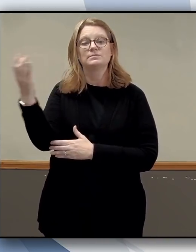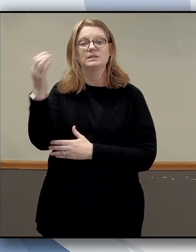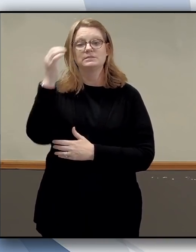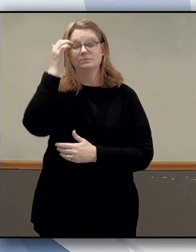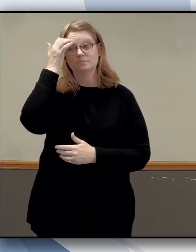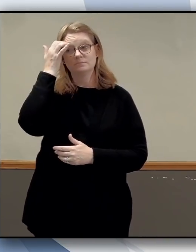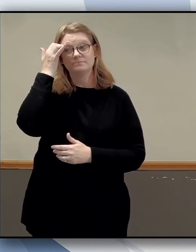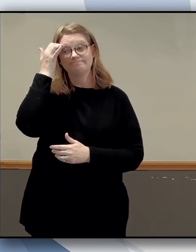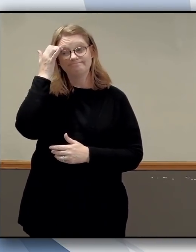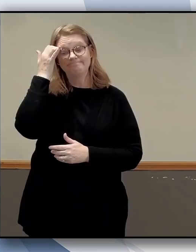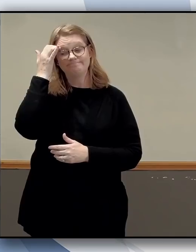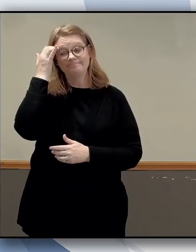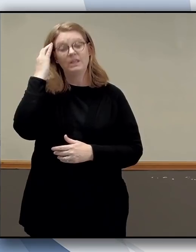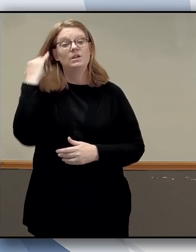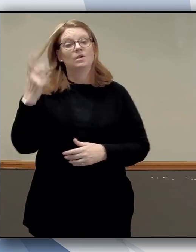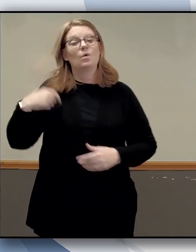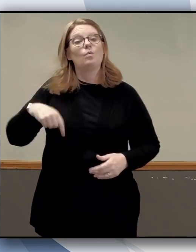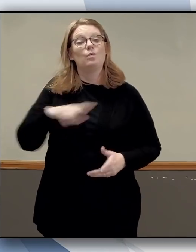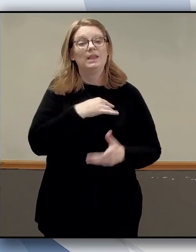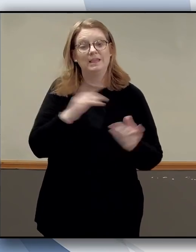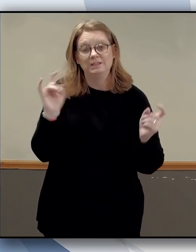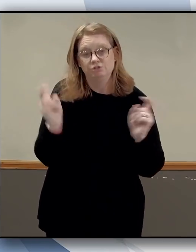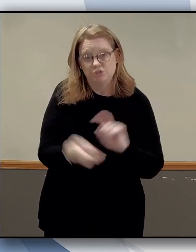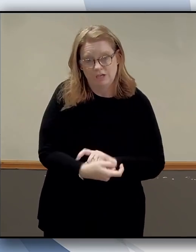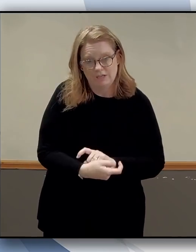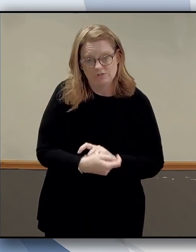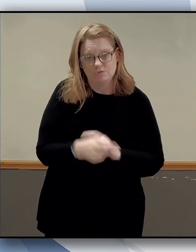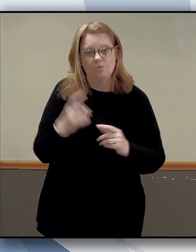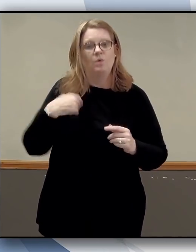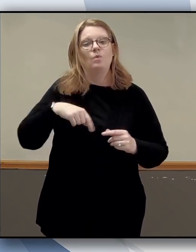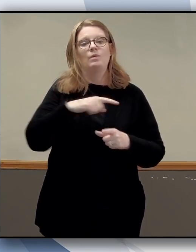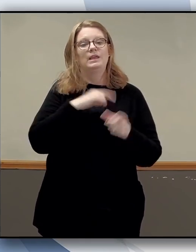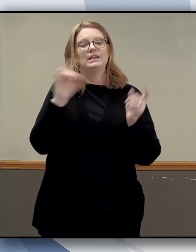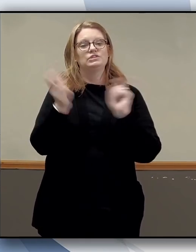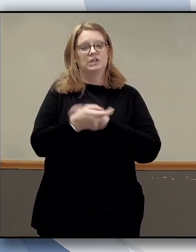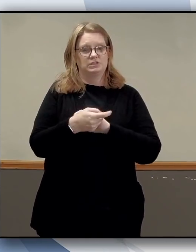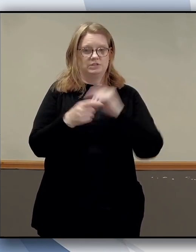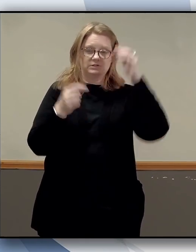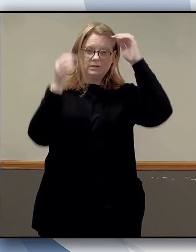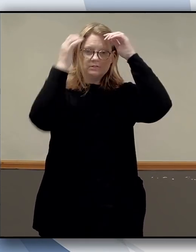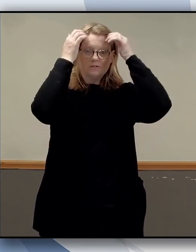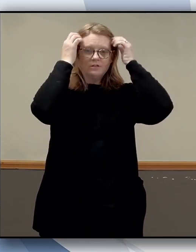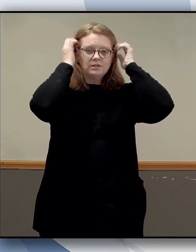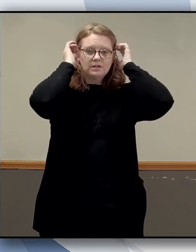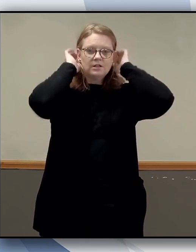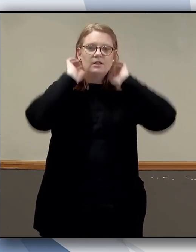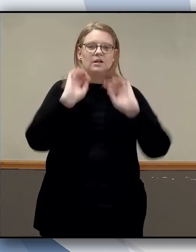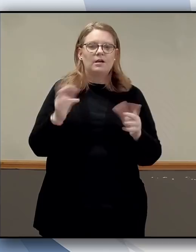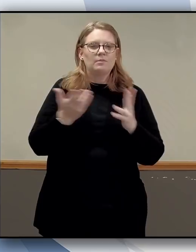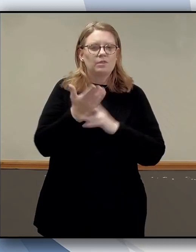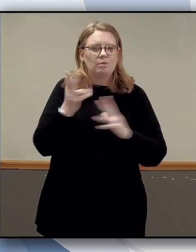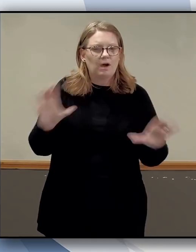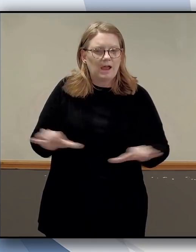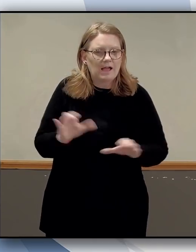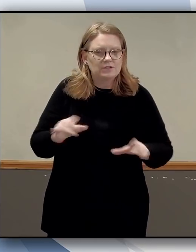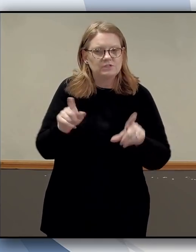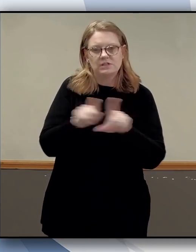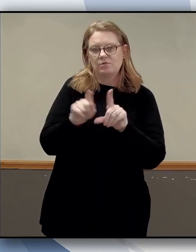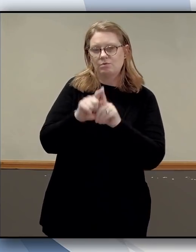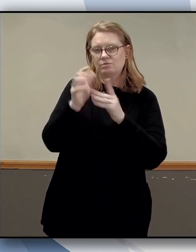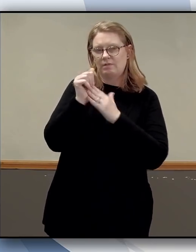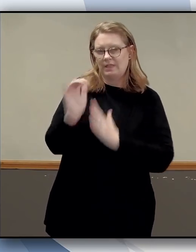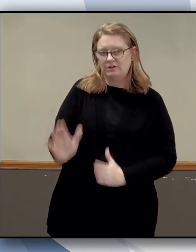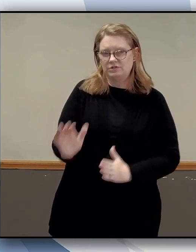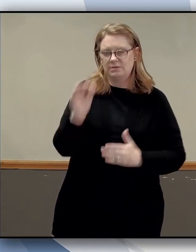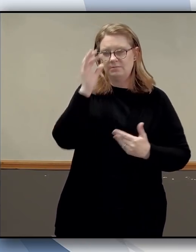in our power to help change that trajectory through our actions, and through our leadership, we can help change that for others. So